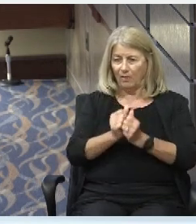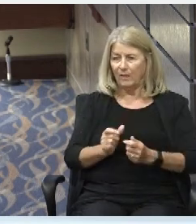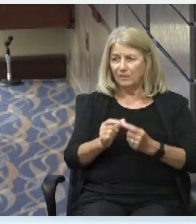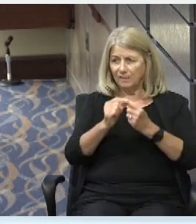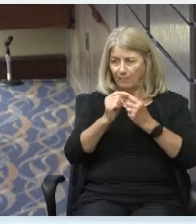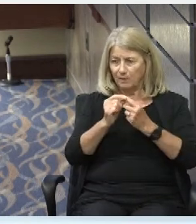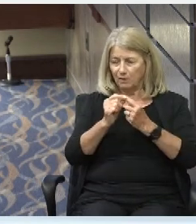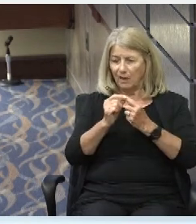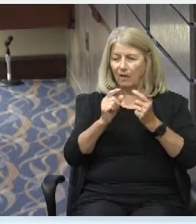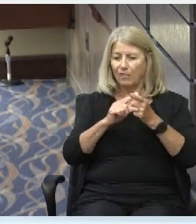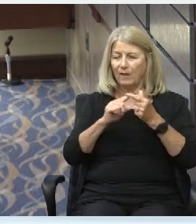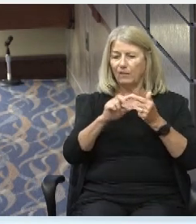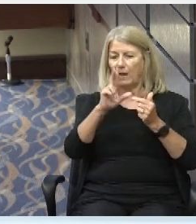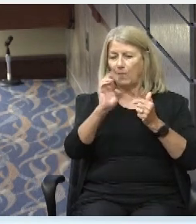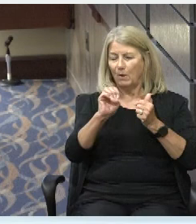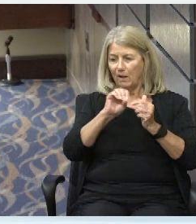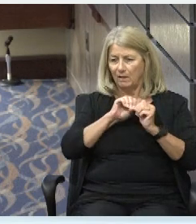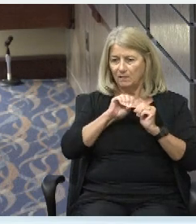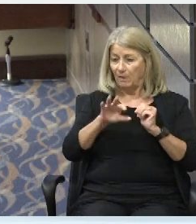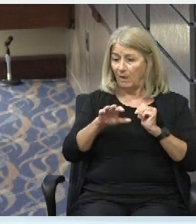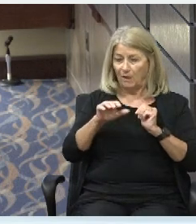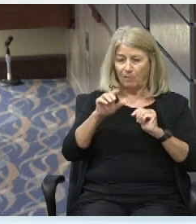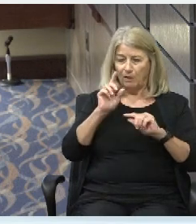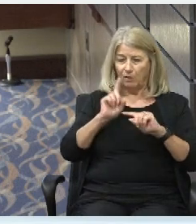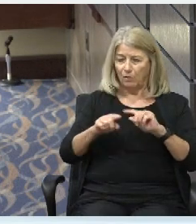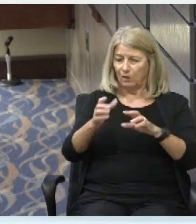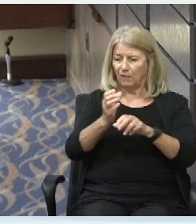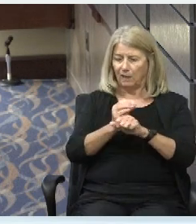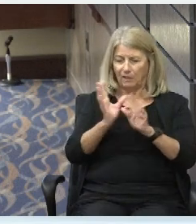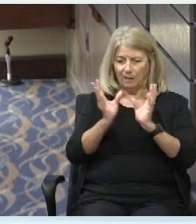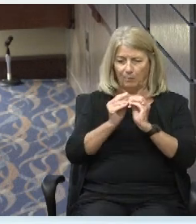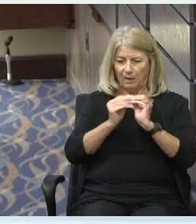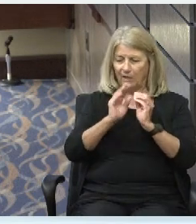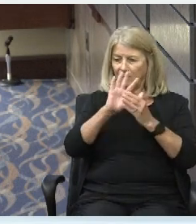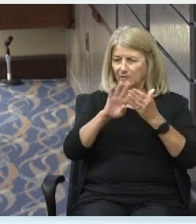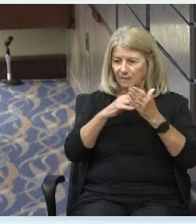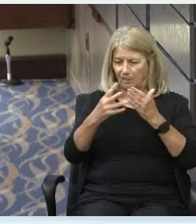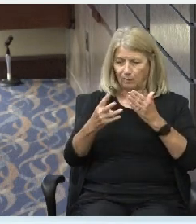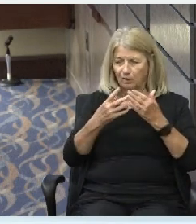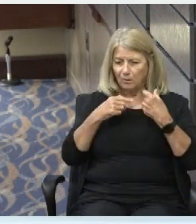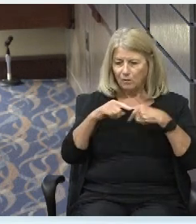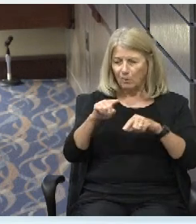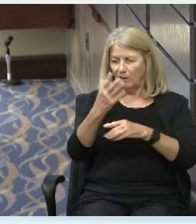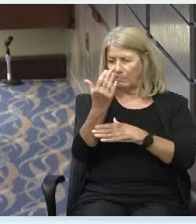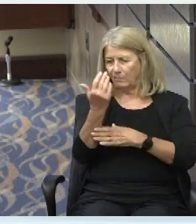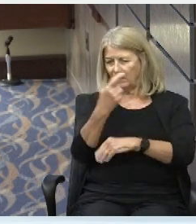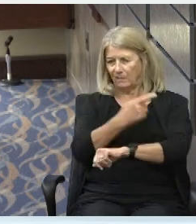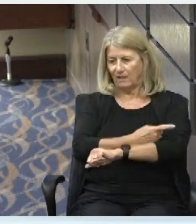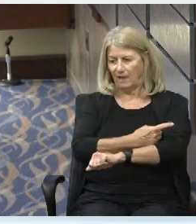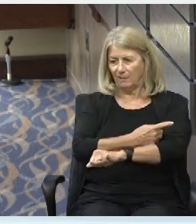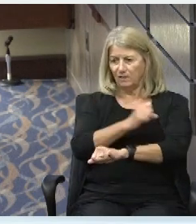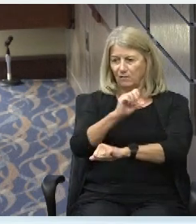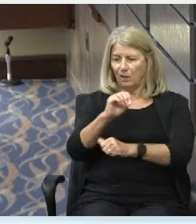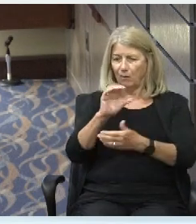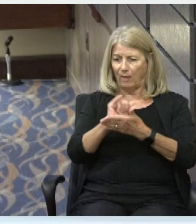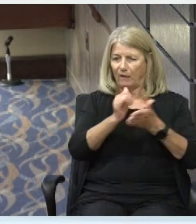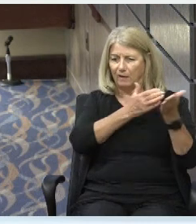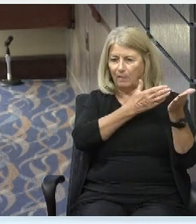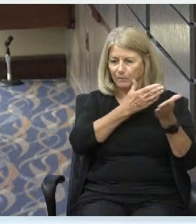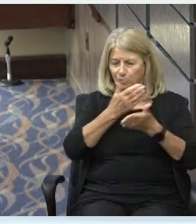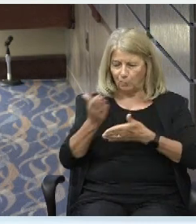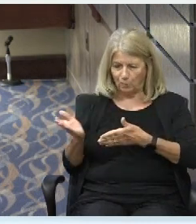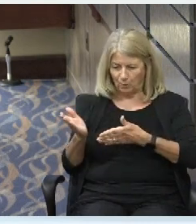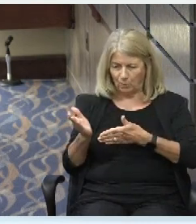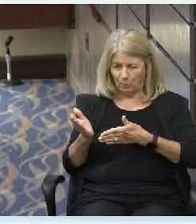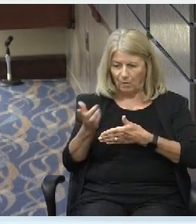they resubmitted, and we weren't able to get a meeting scheduled within that 15-day, and so it does come to you